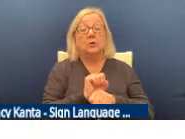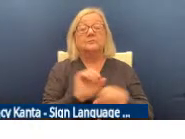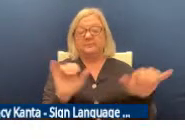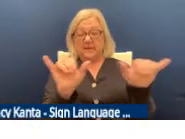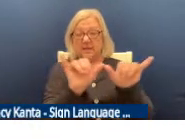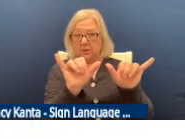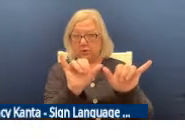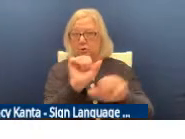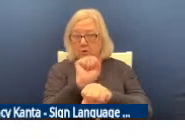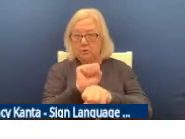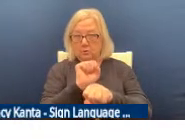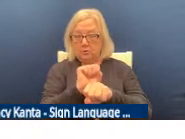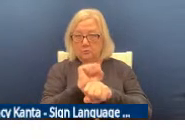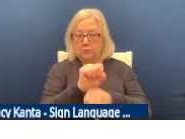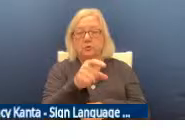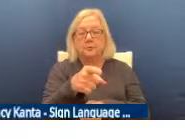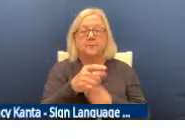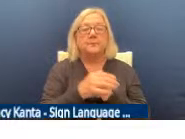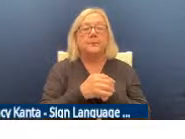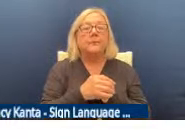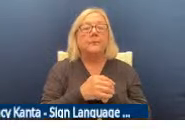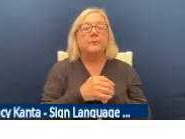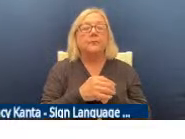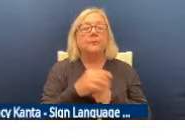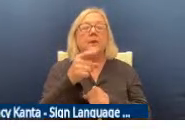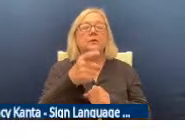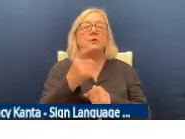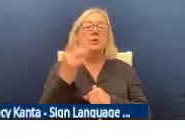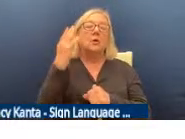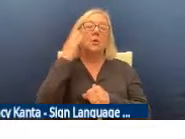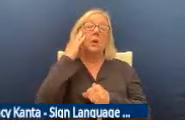that advances the knowledge we